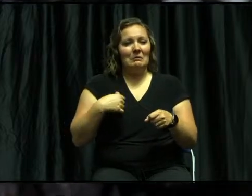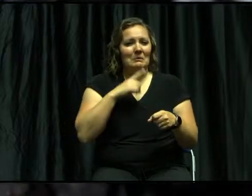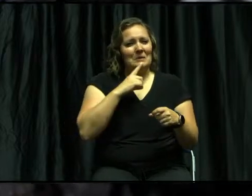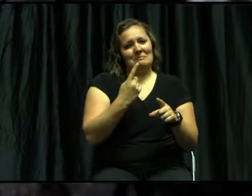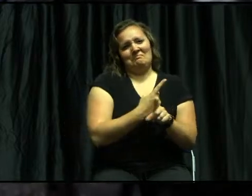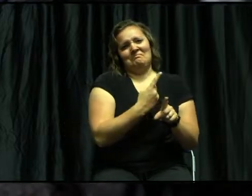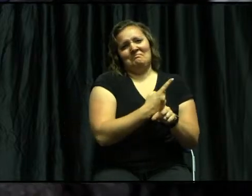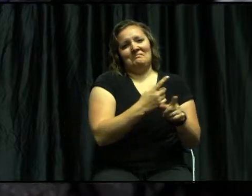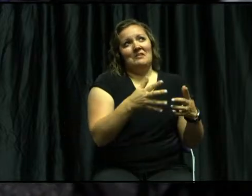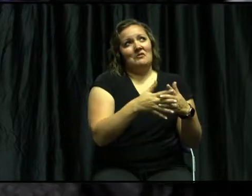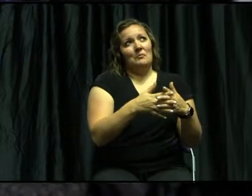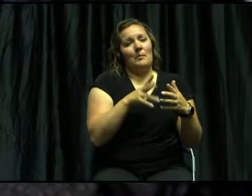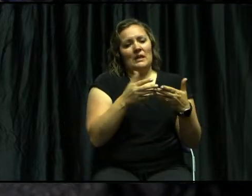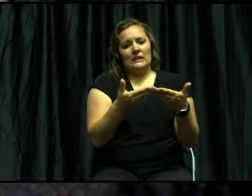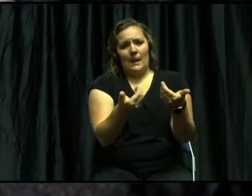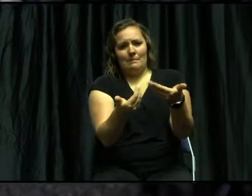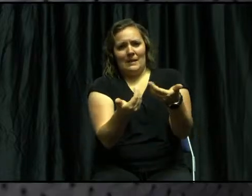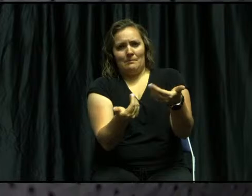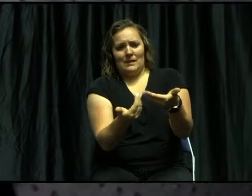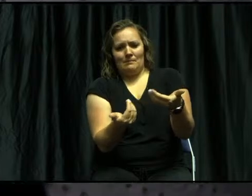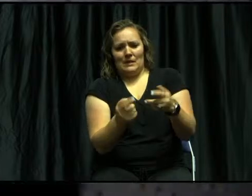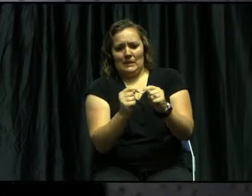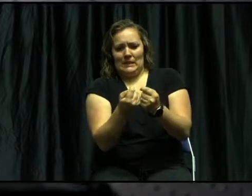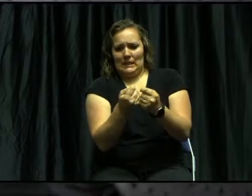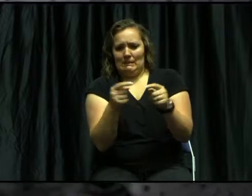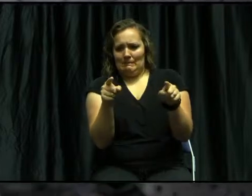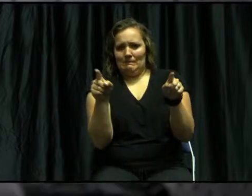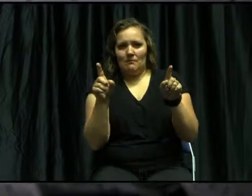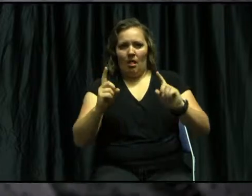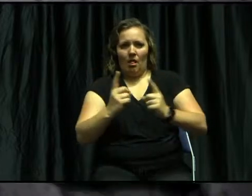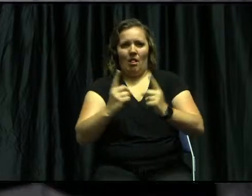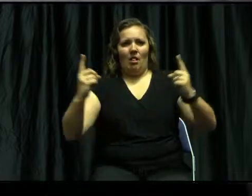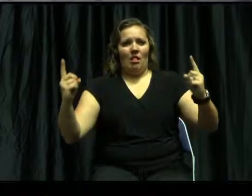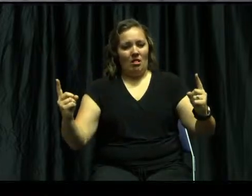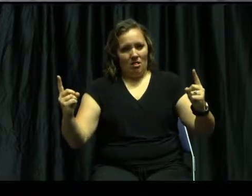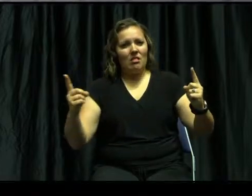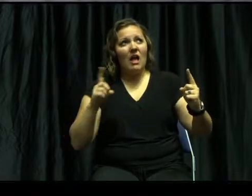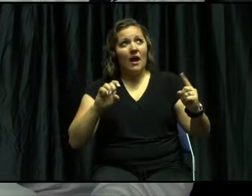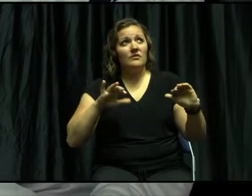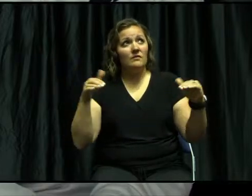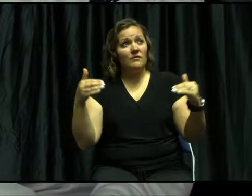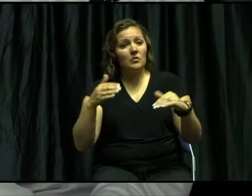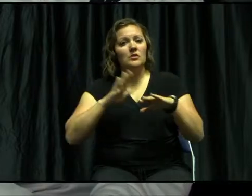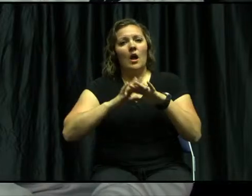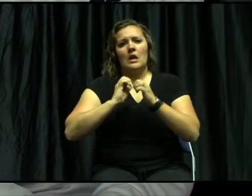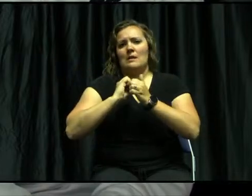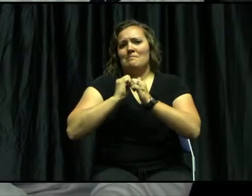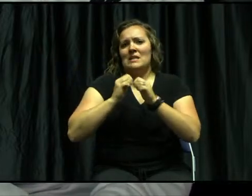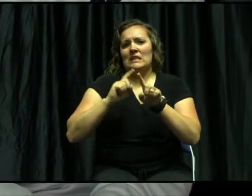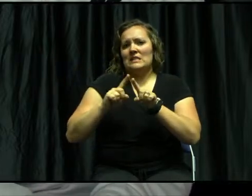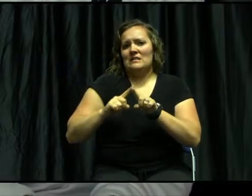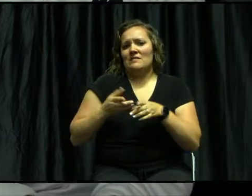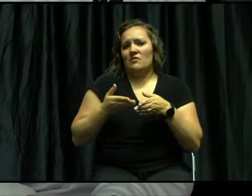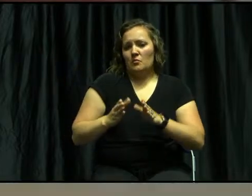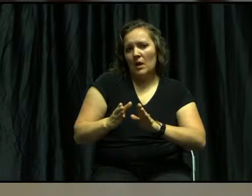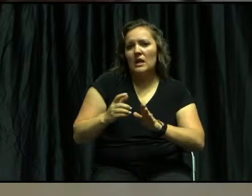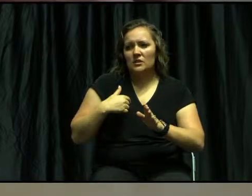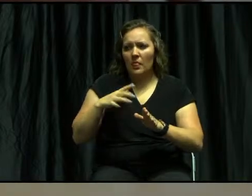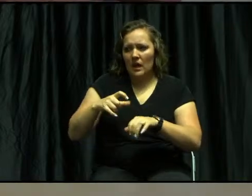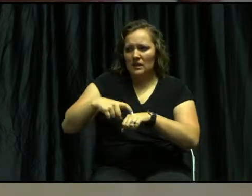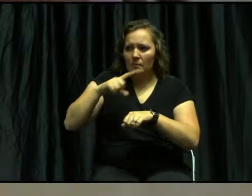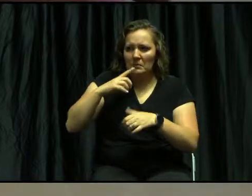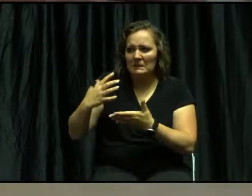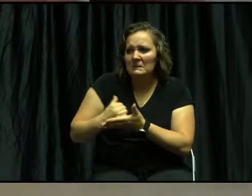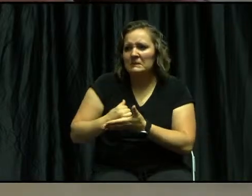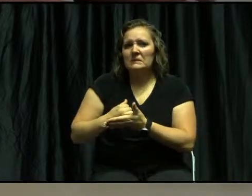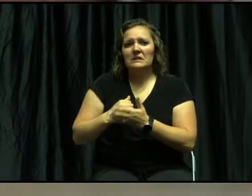because you're separated a lot from your teammates. You gotta just focus on competing in different areas, and I took that time to compete